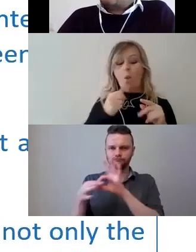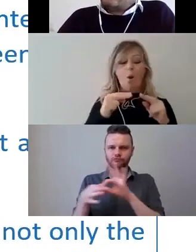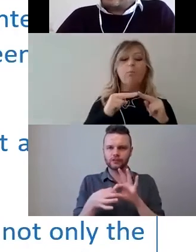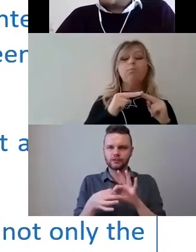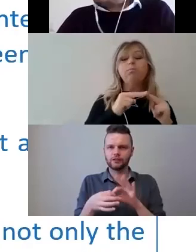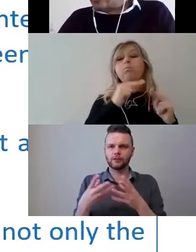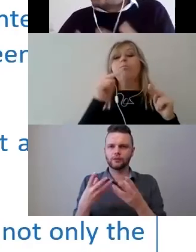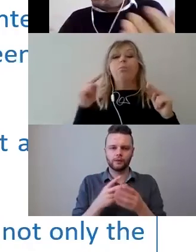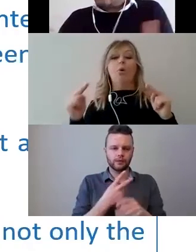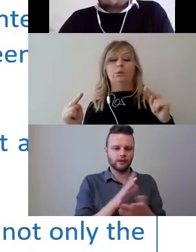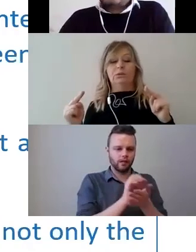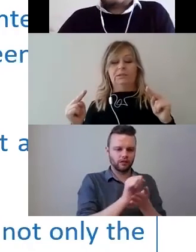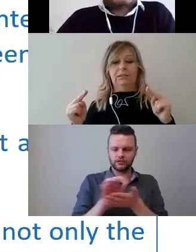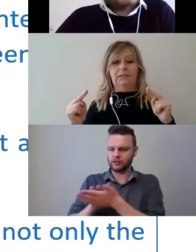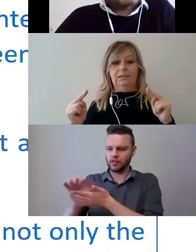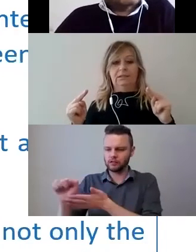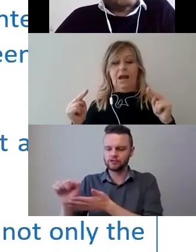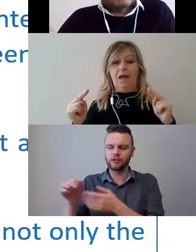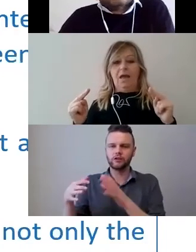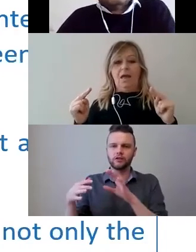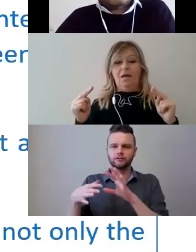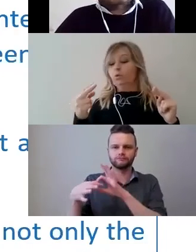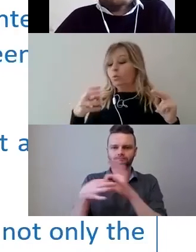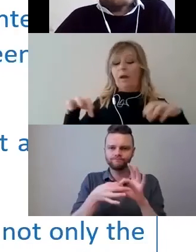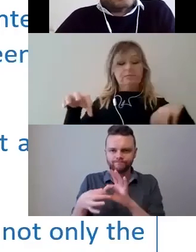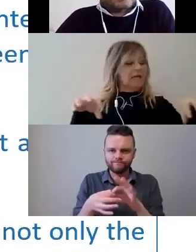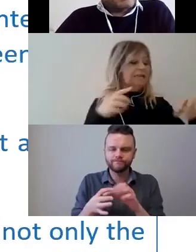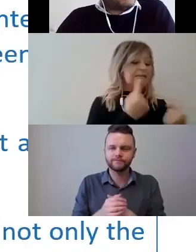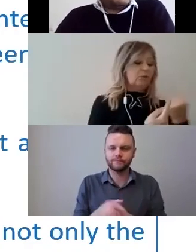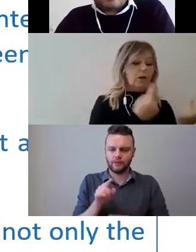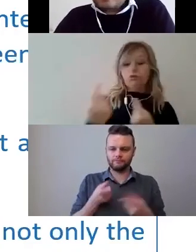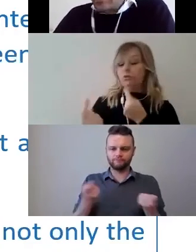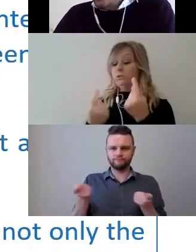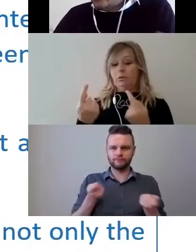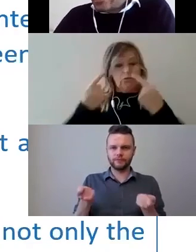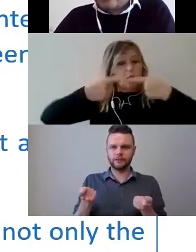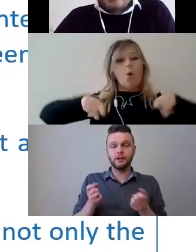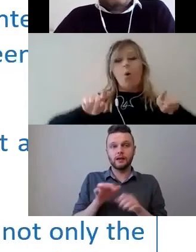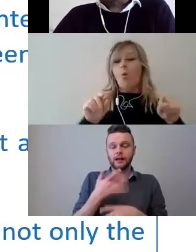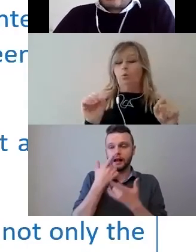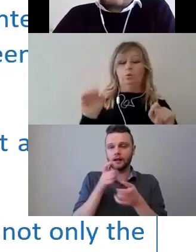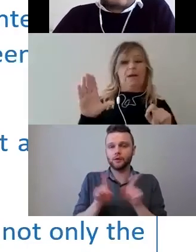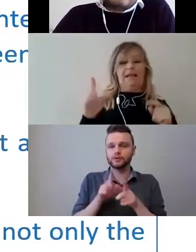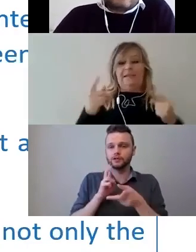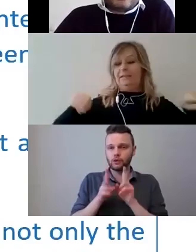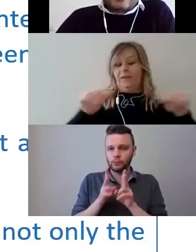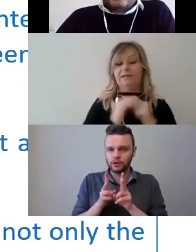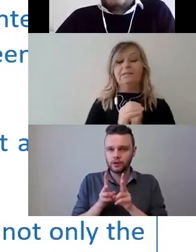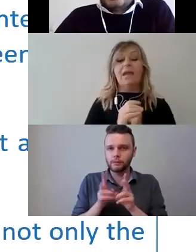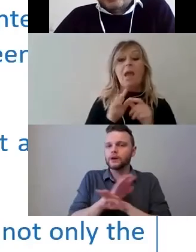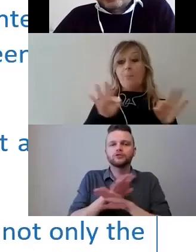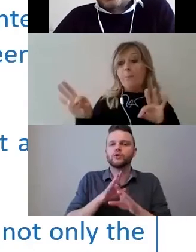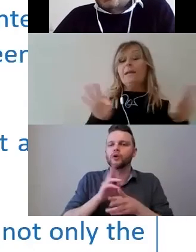two different contexts, cultural context, and usually the cultural mediator is an interpreter as well, but it's not the